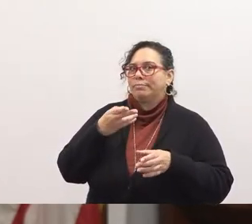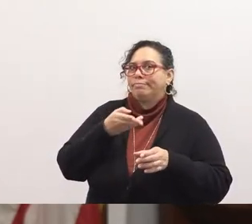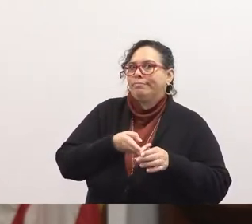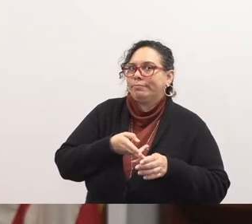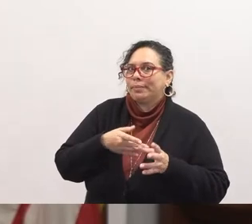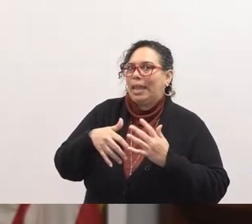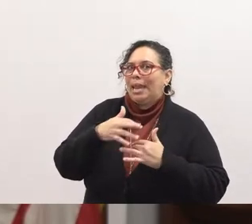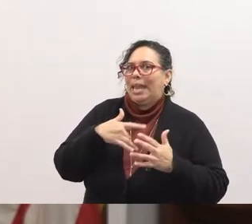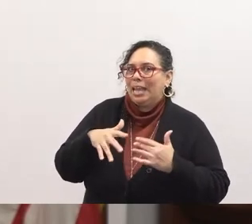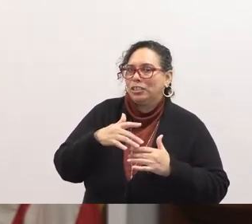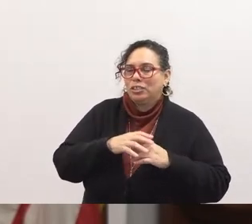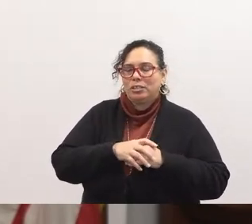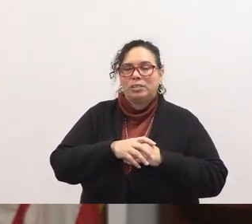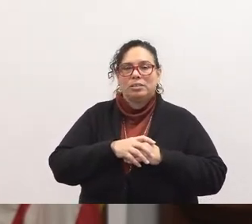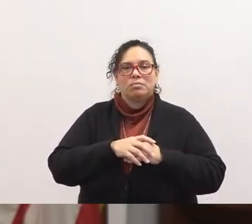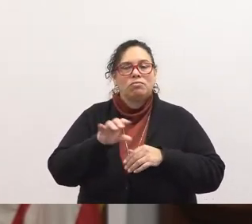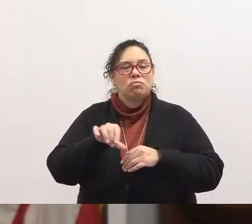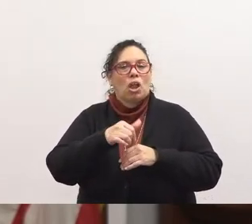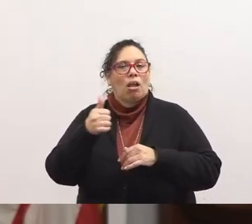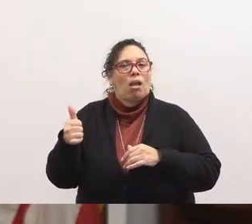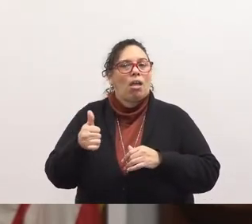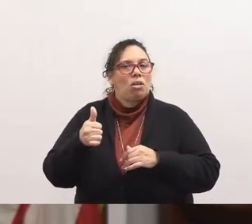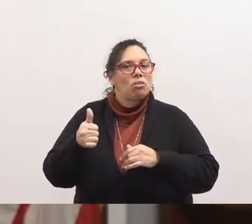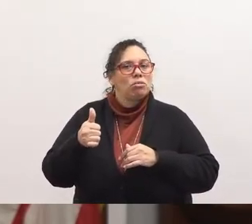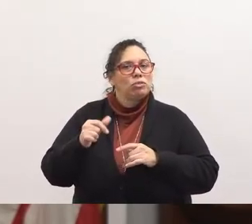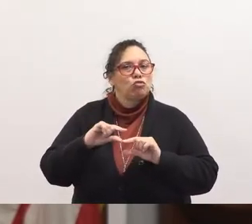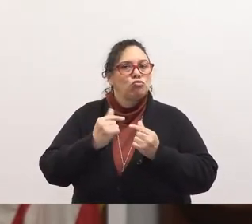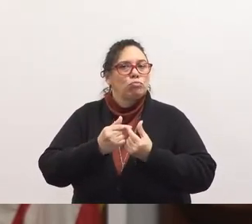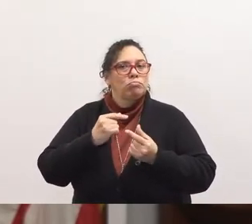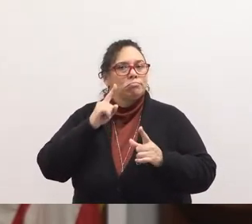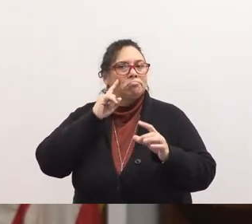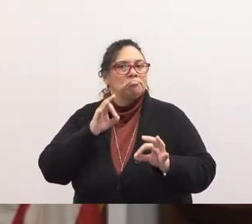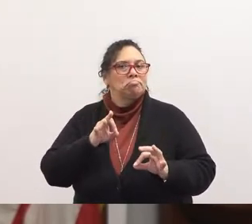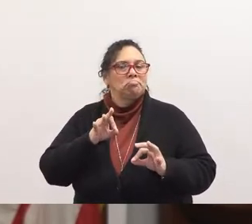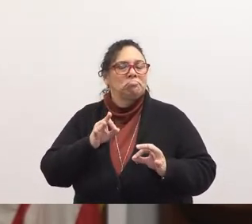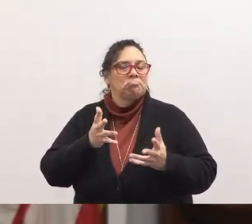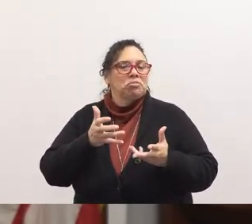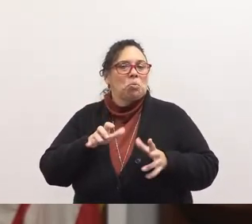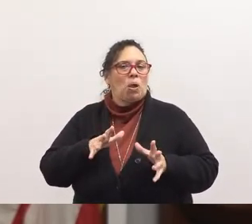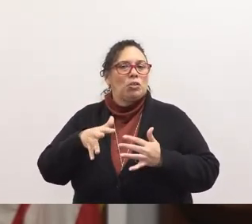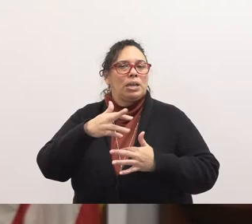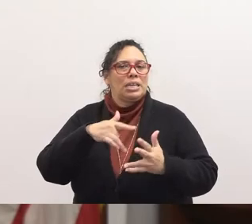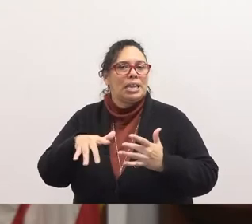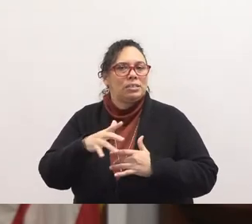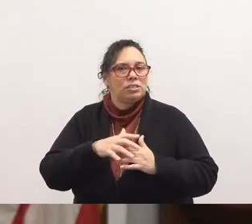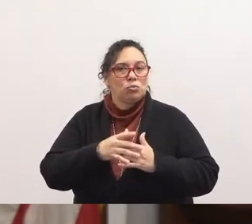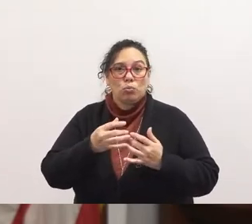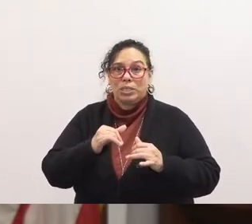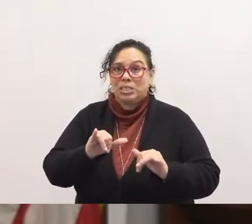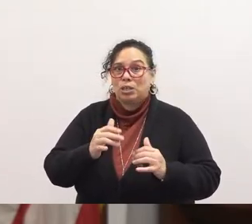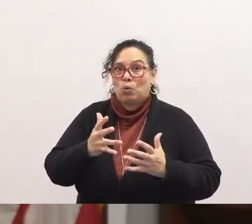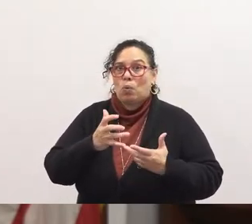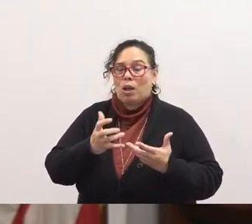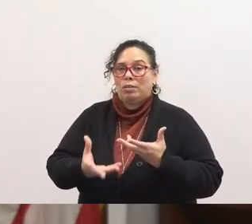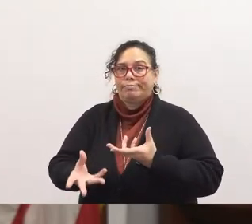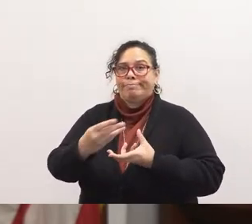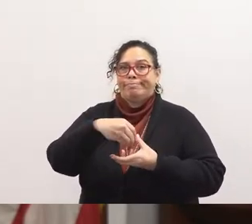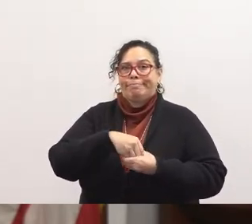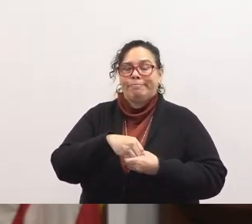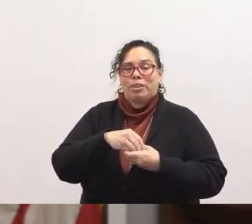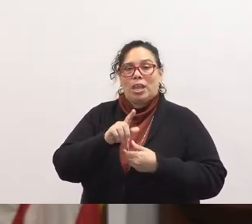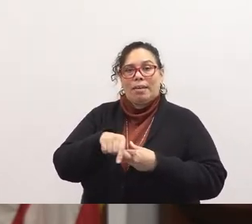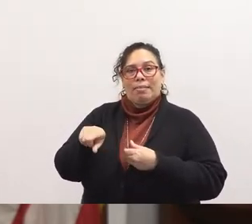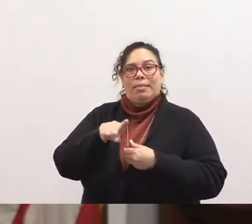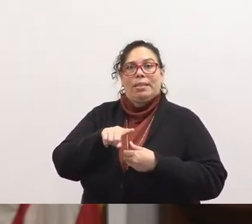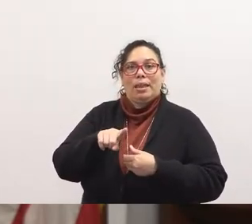engage or have chosen not to engage, that we also want to do right by those communities to make sure that our goals